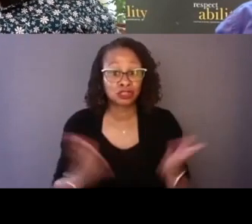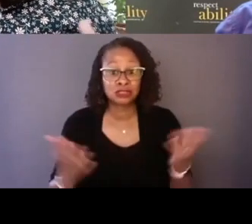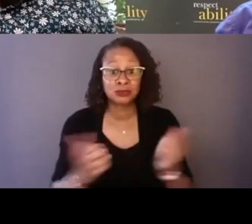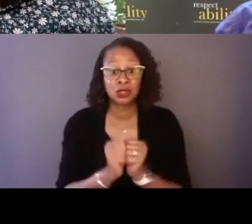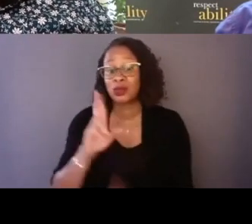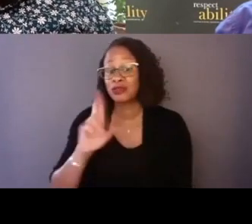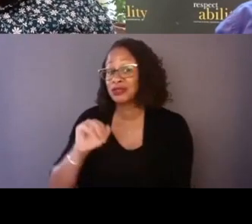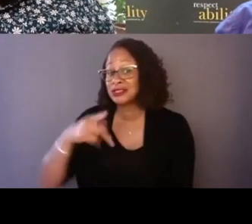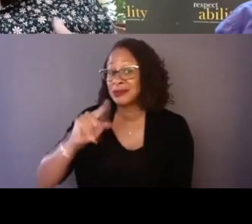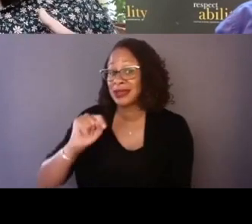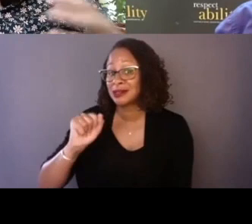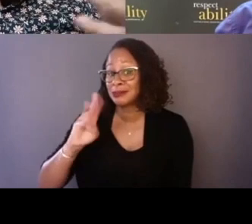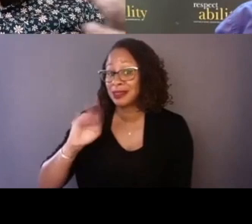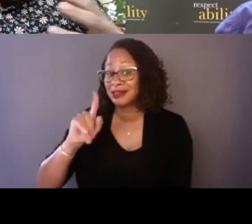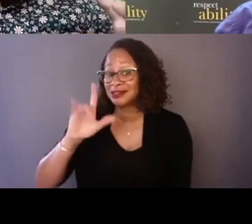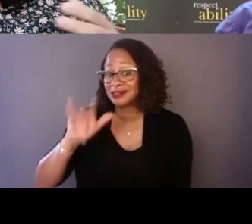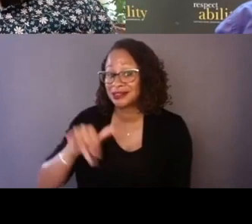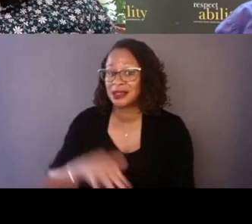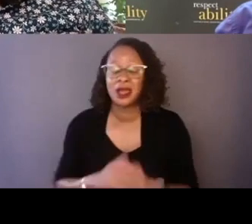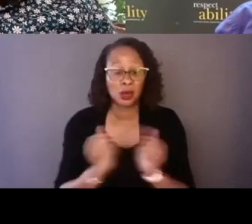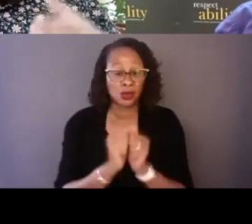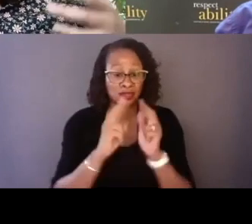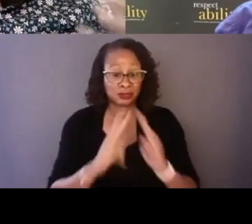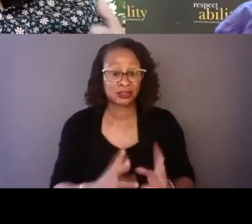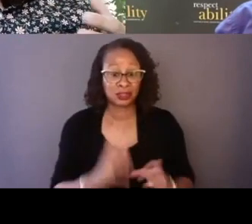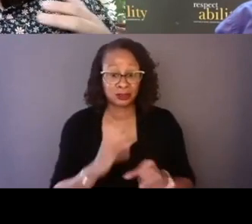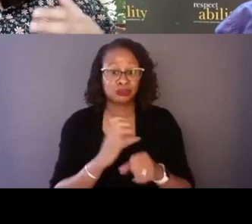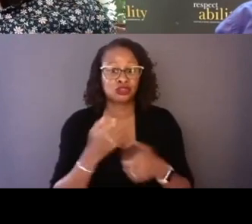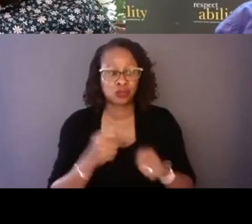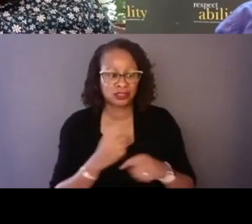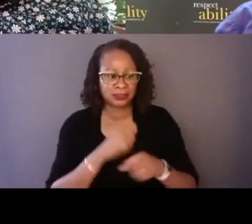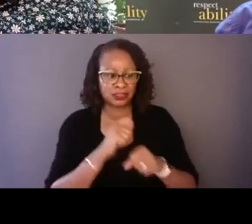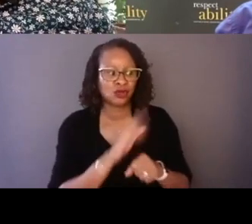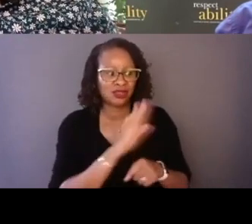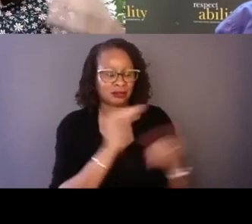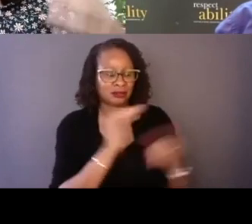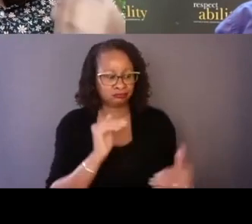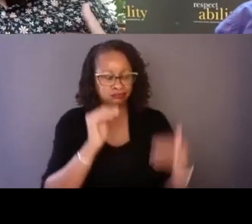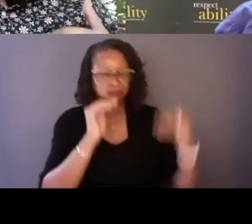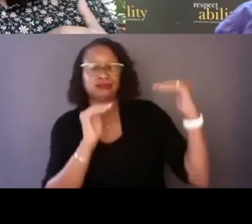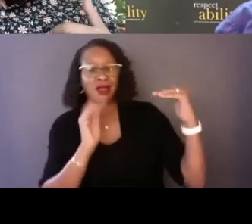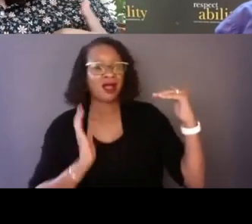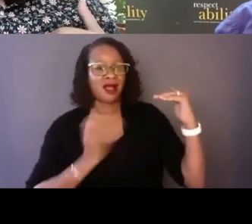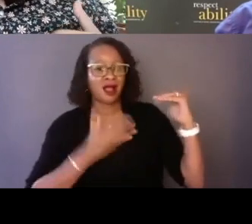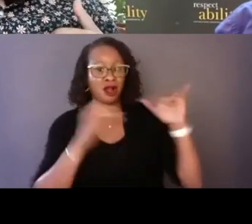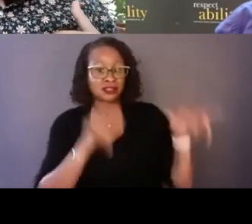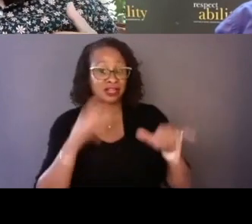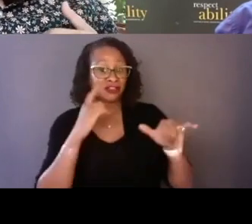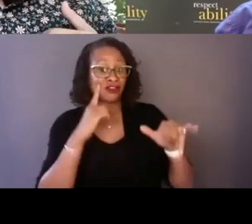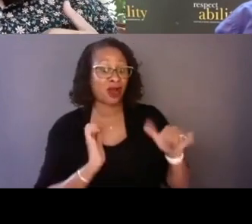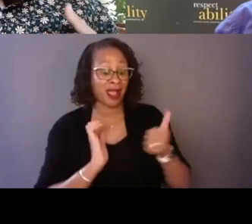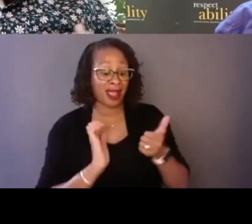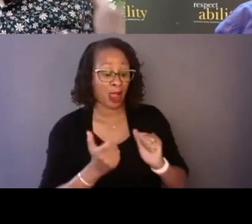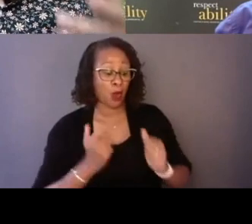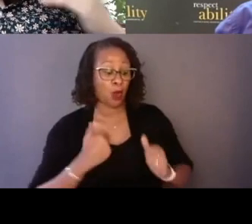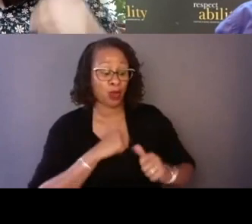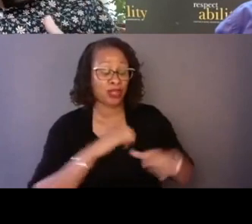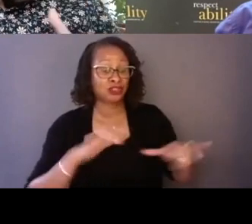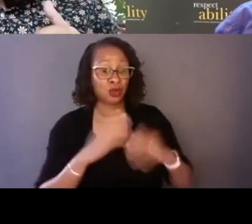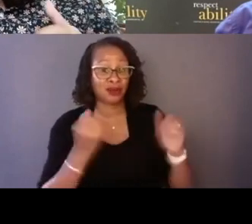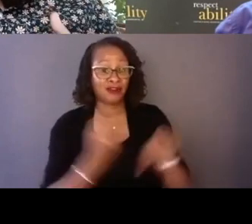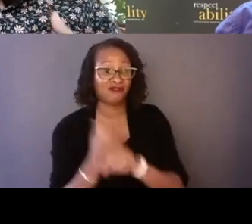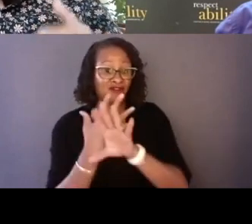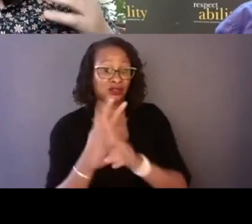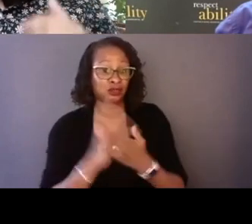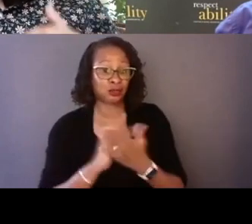And with those partnerships, trying to keep our partners up to a certain standard for how we do our virtual programs and how we want